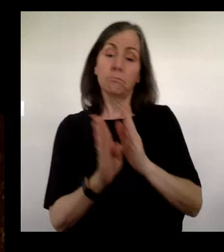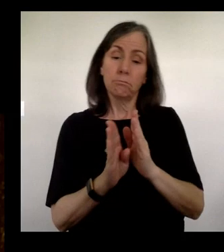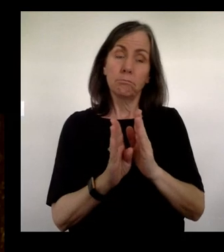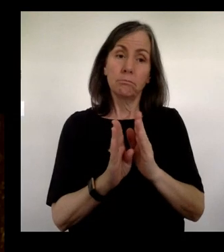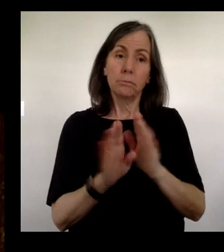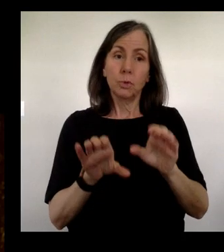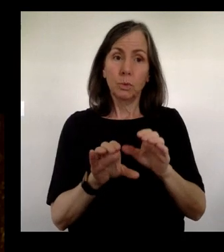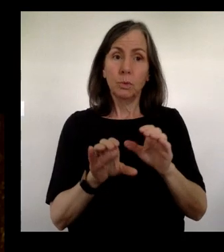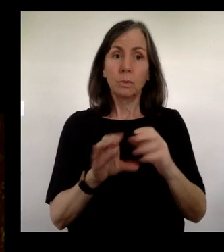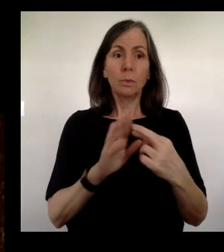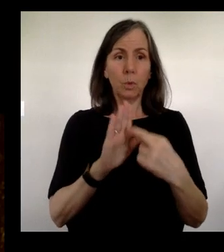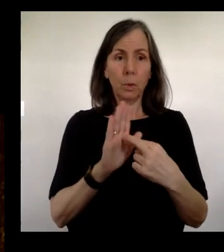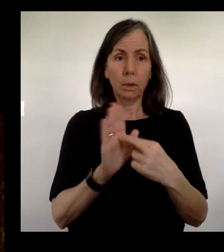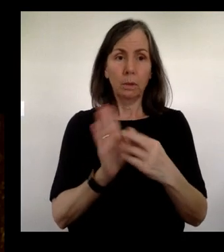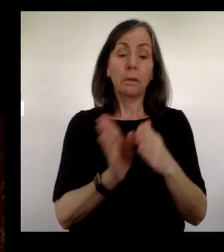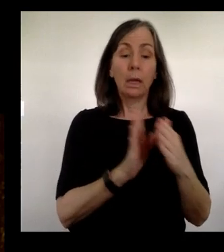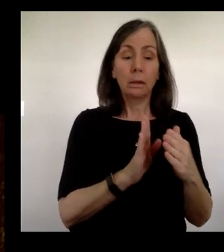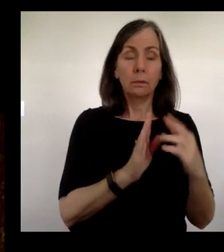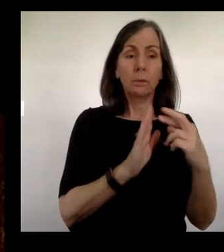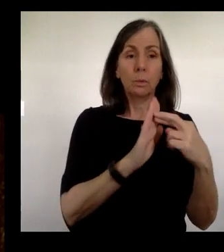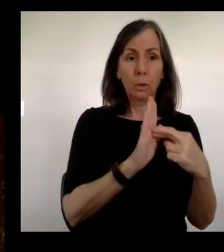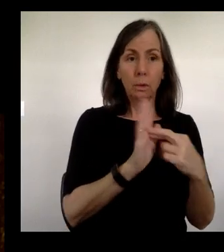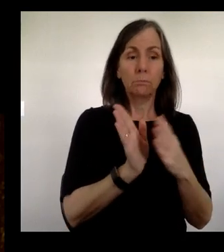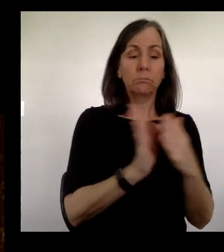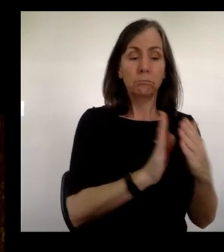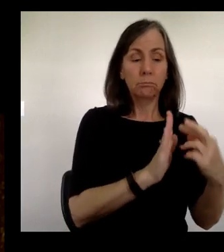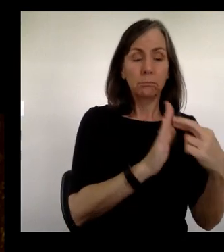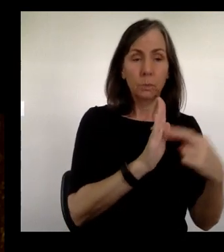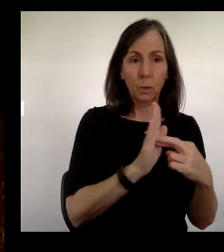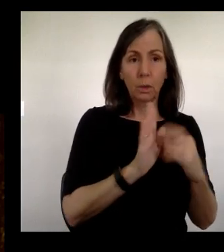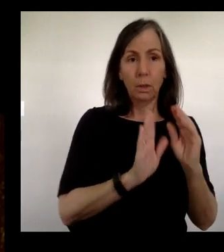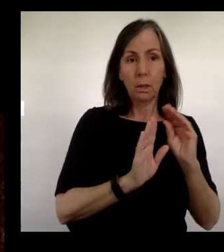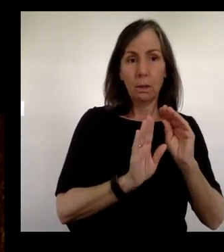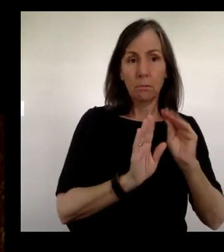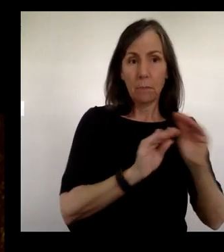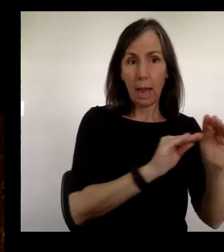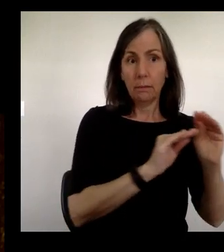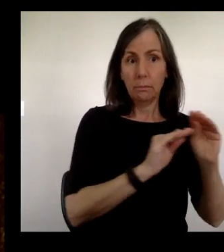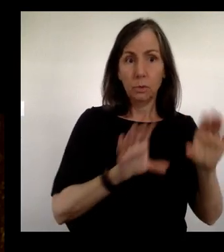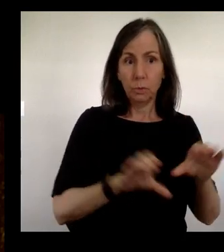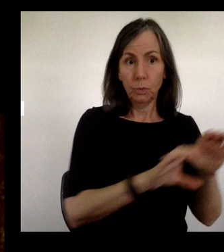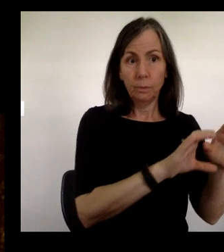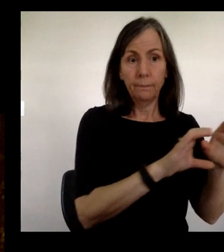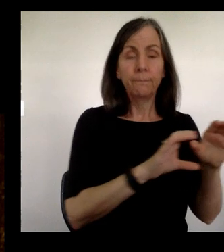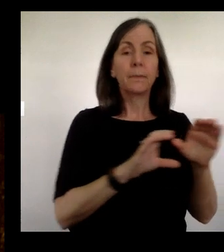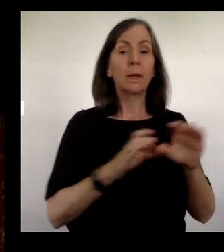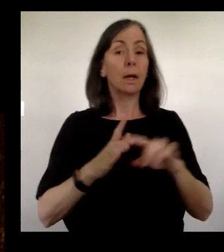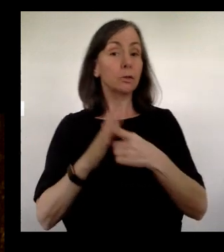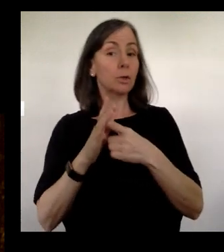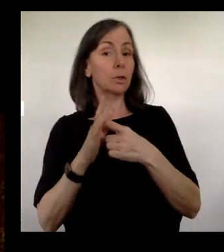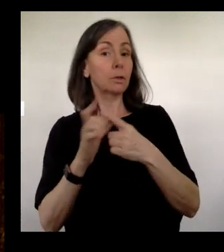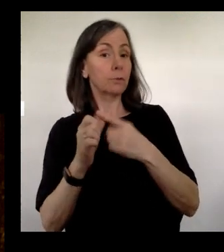step 2, I started with step 1 first, and then I began to double.